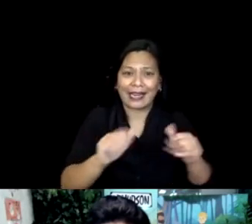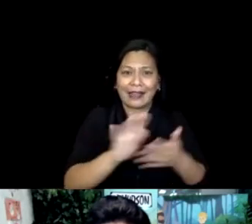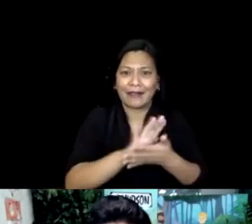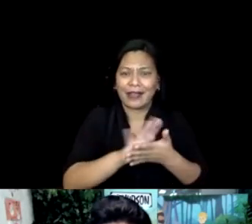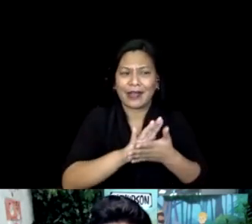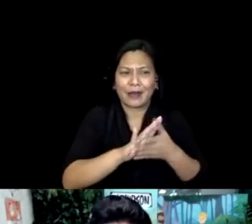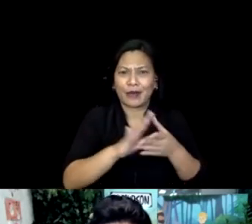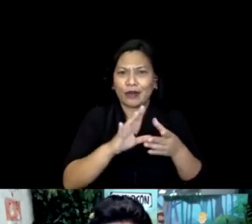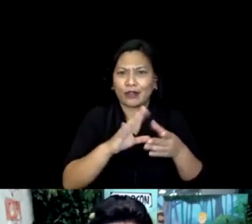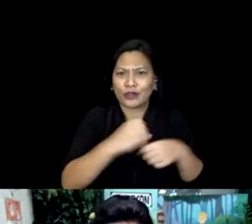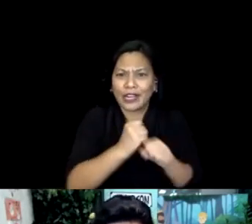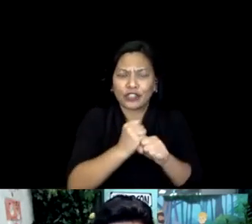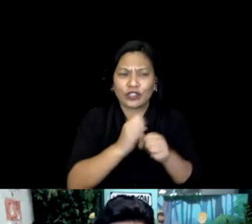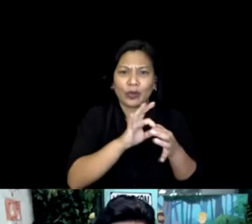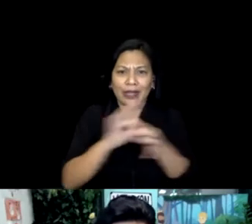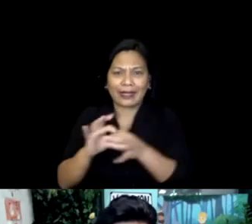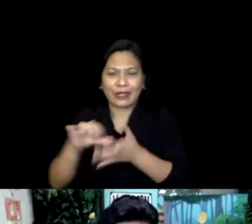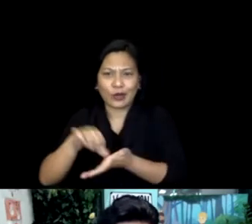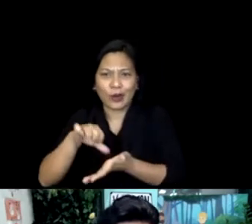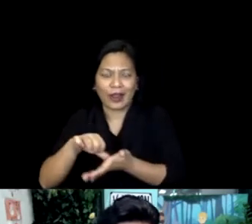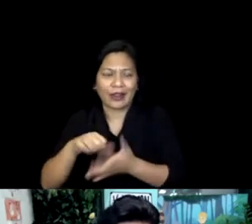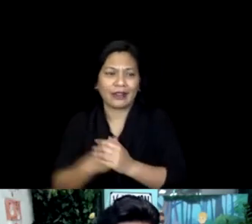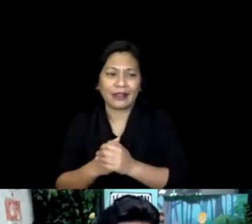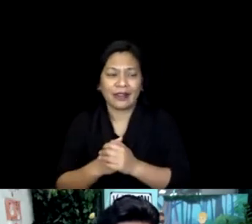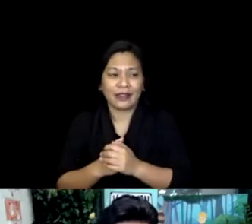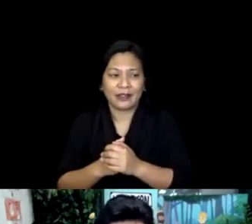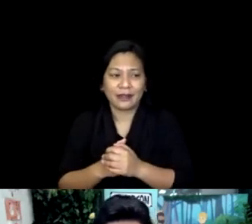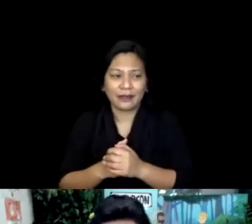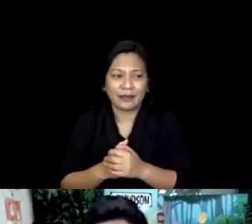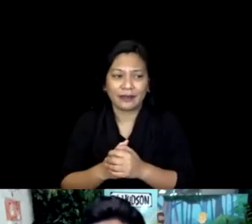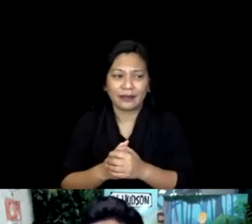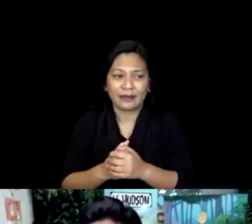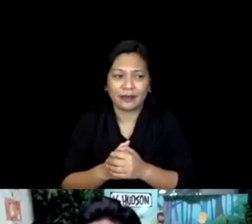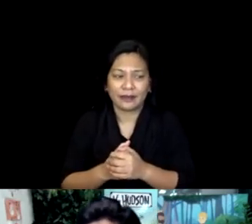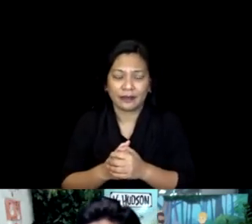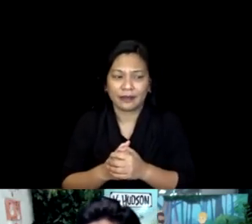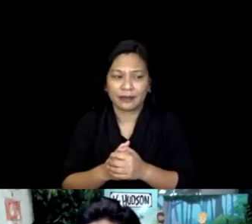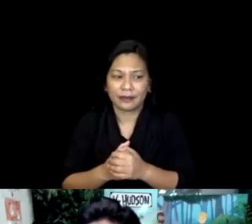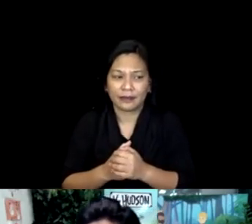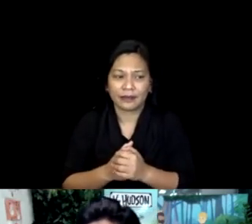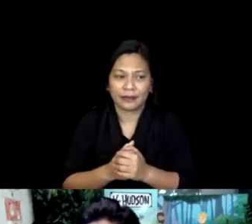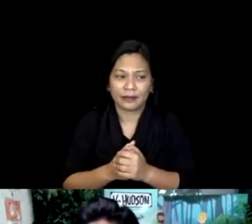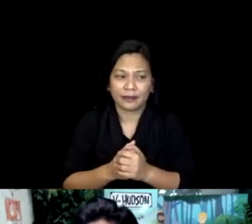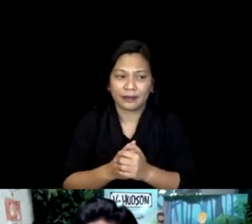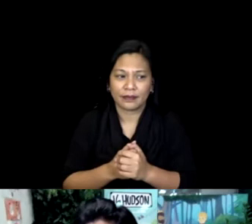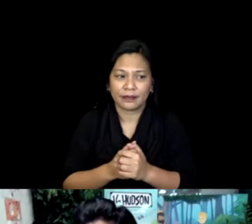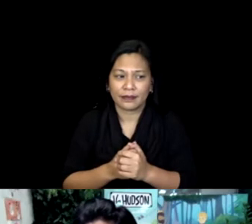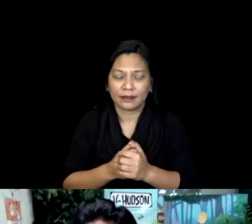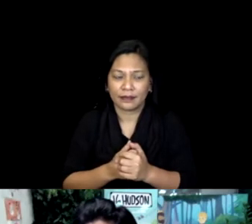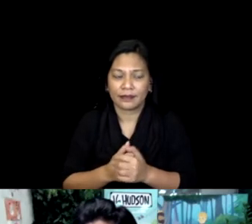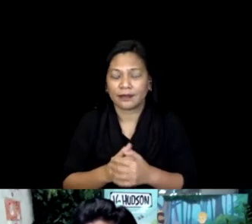certain types of images available. So there is that.